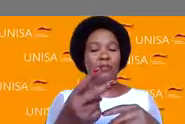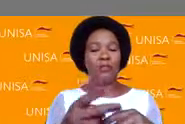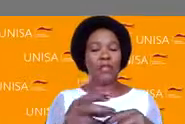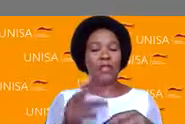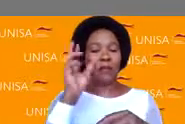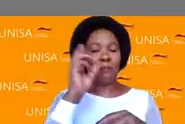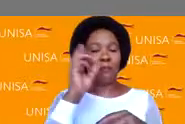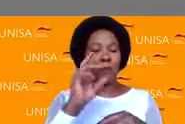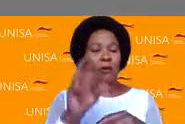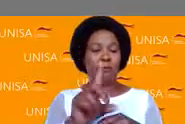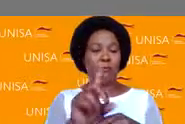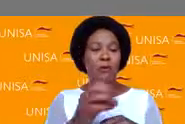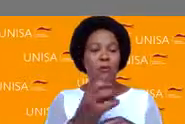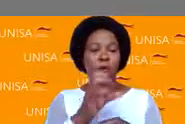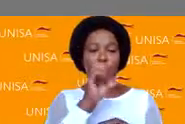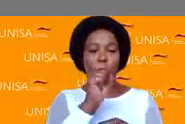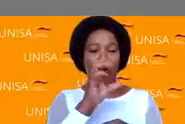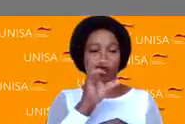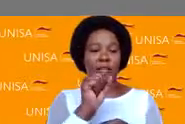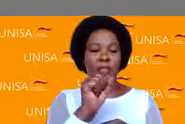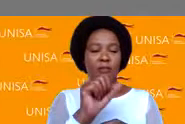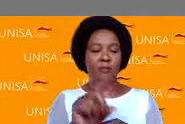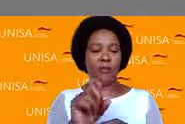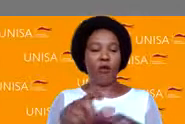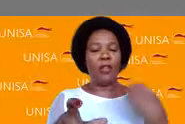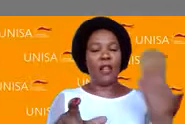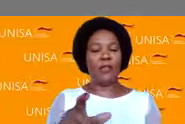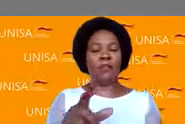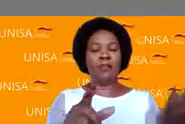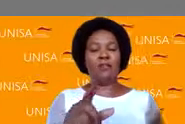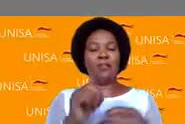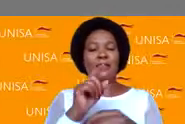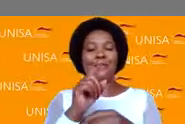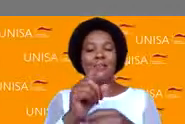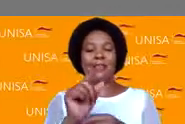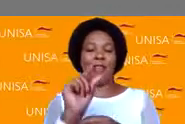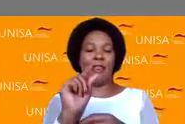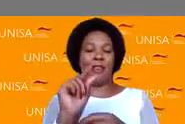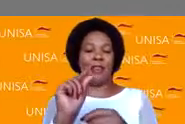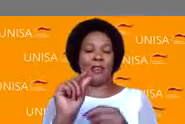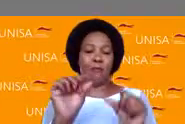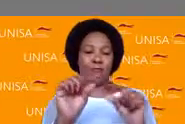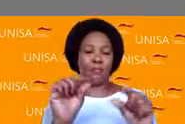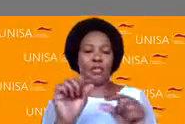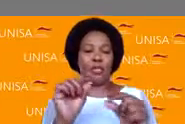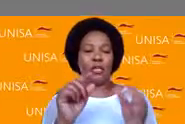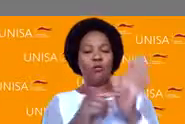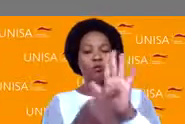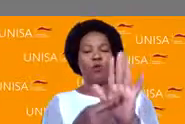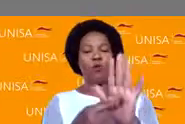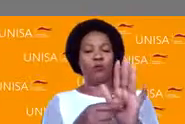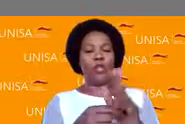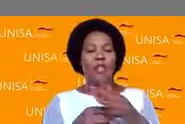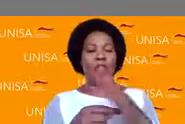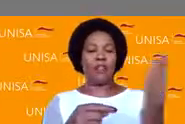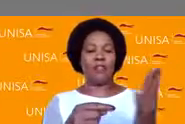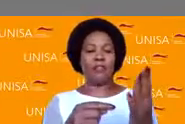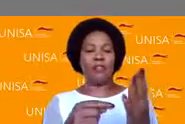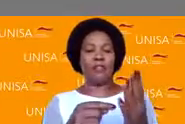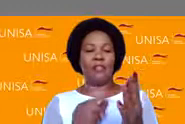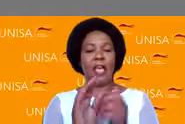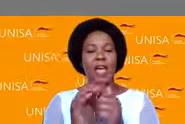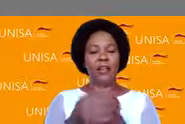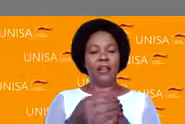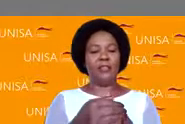this orange button here on the left, on this little bar over here, and this will show the left and hide the navigation,